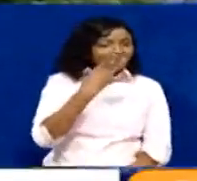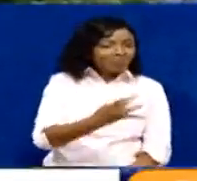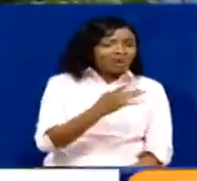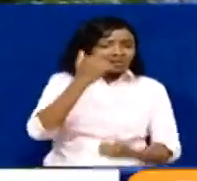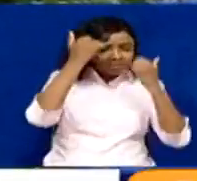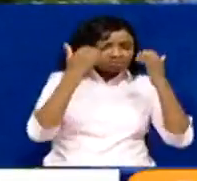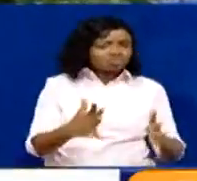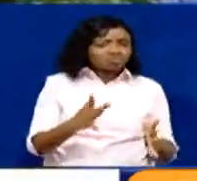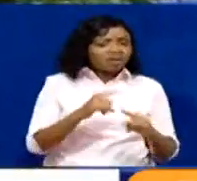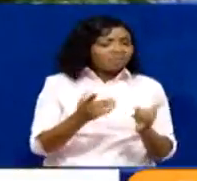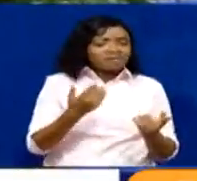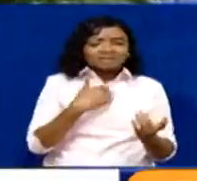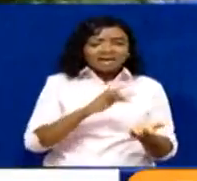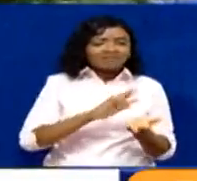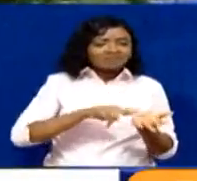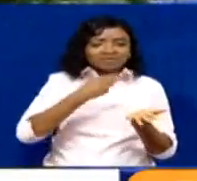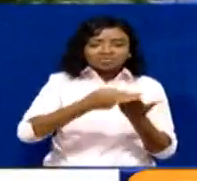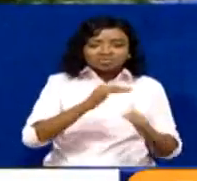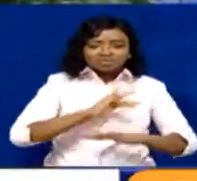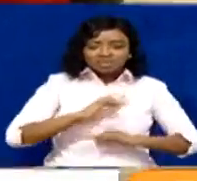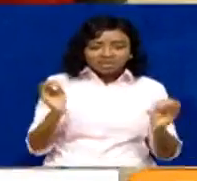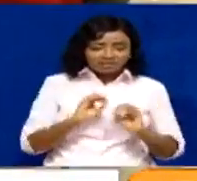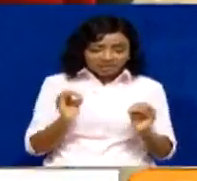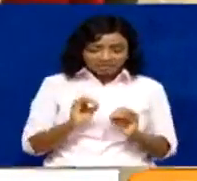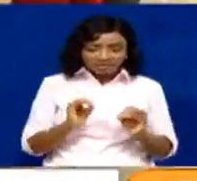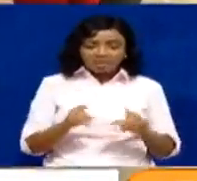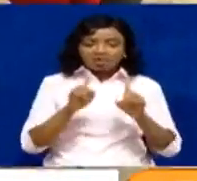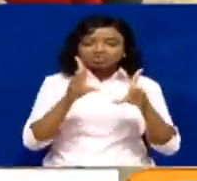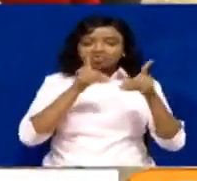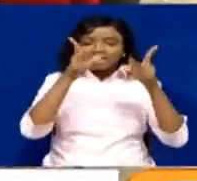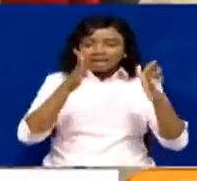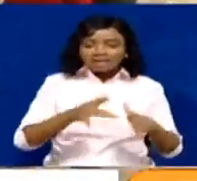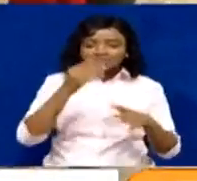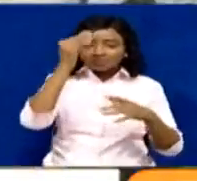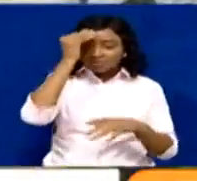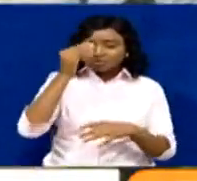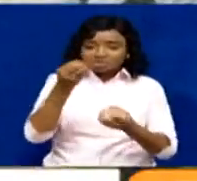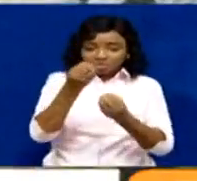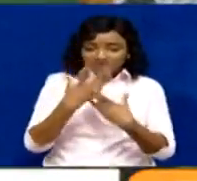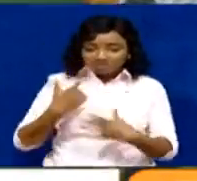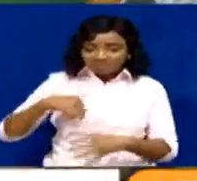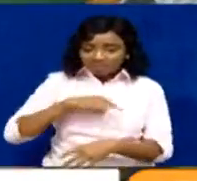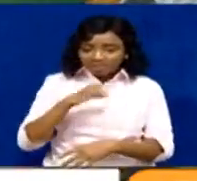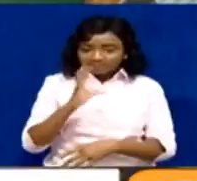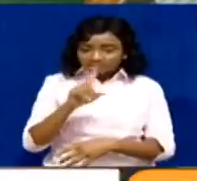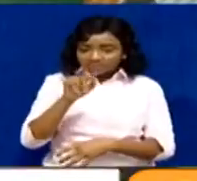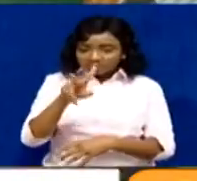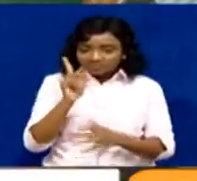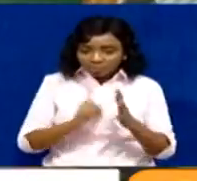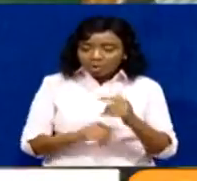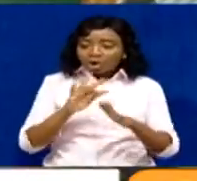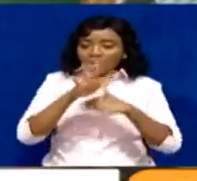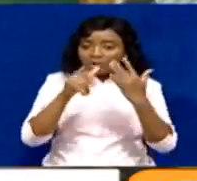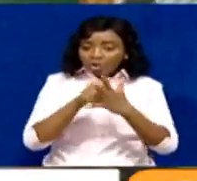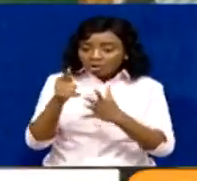400 students but lacks resources. The Director of Education has also confirmed to Citizen TV that all the